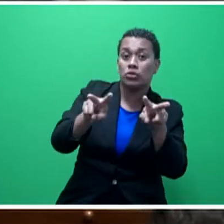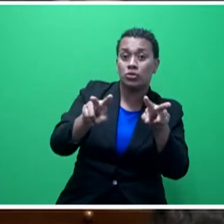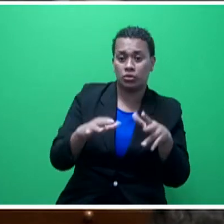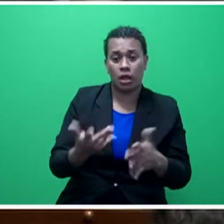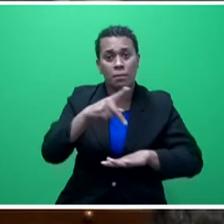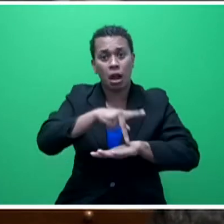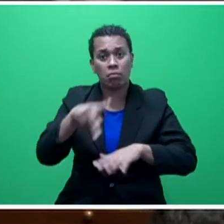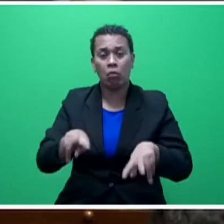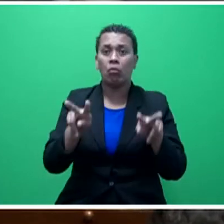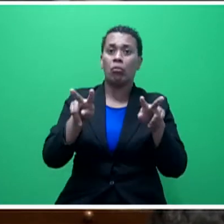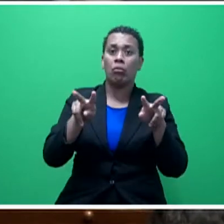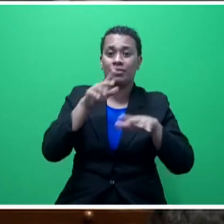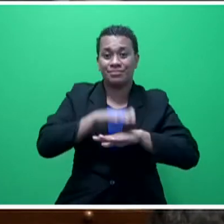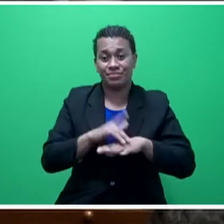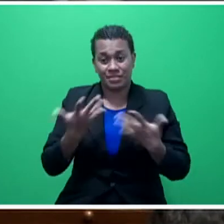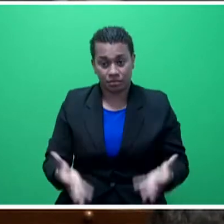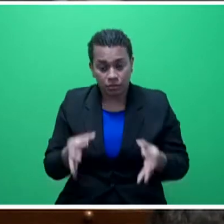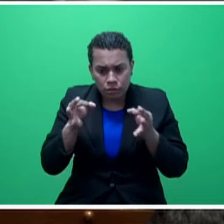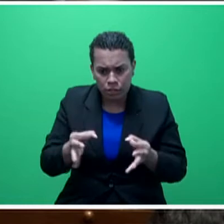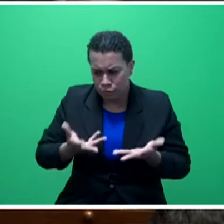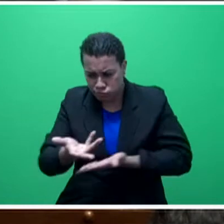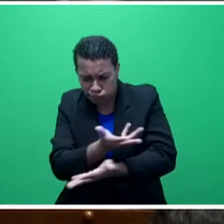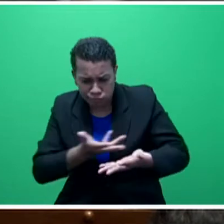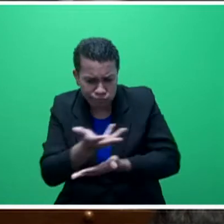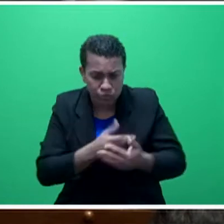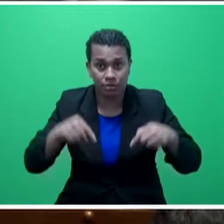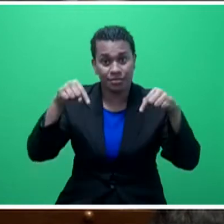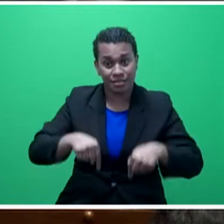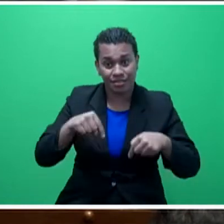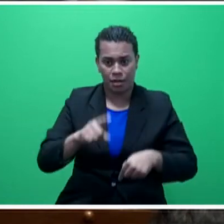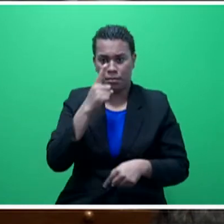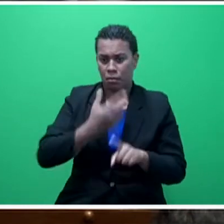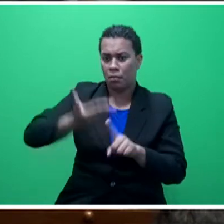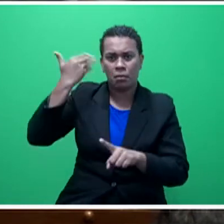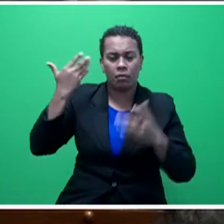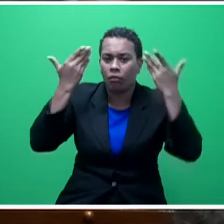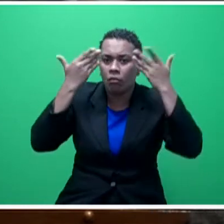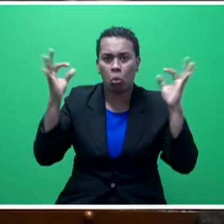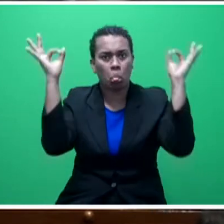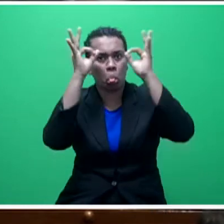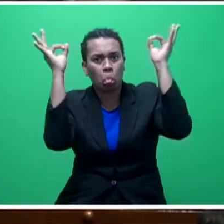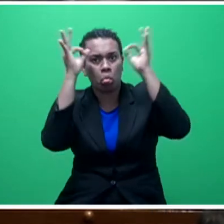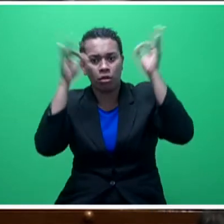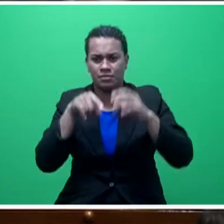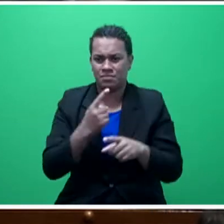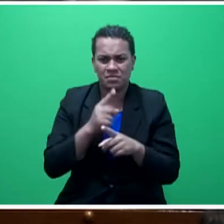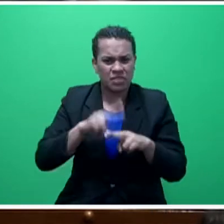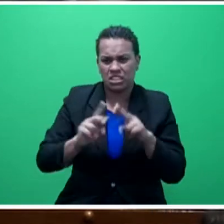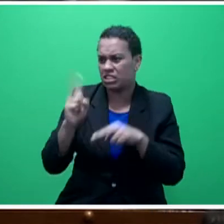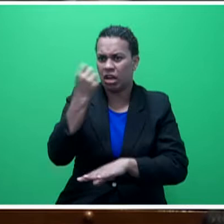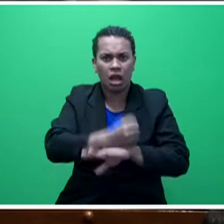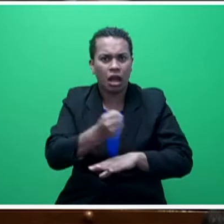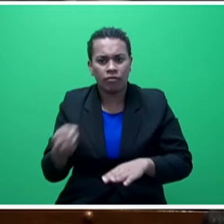talk about and decide about them as Fijians in here. The Fijian government did not limit this change to parliamentary sessions, but